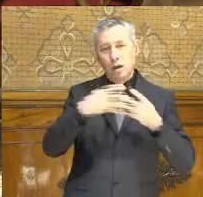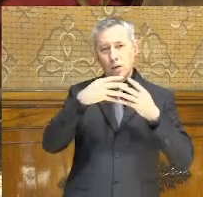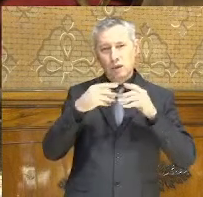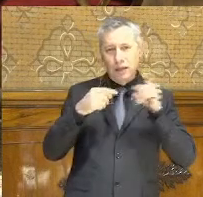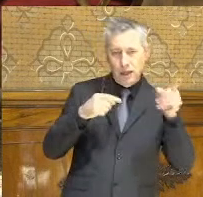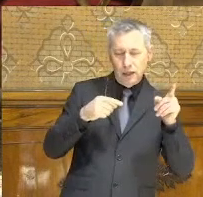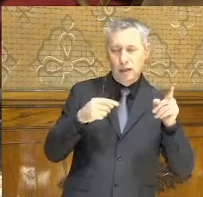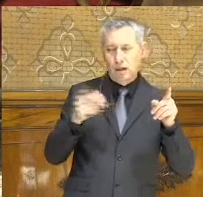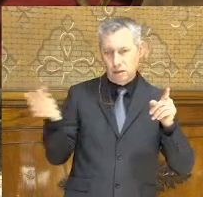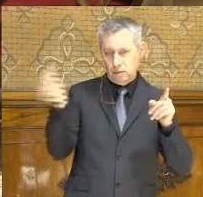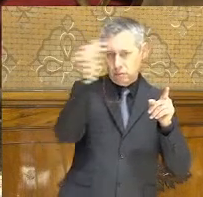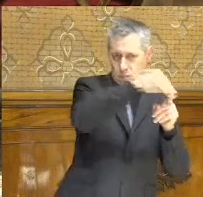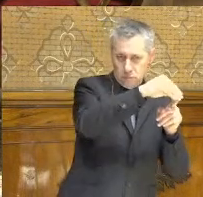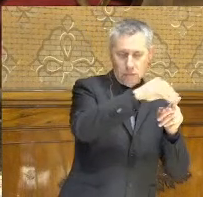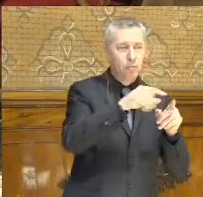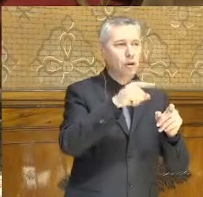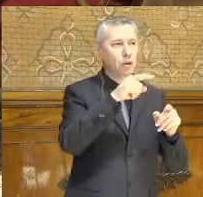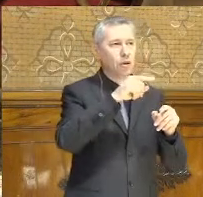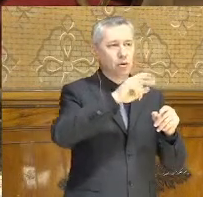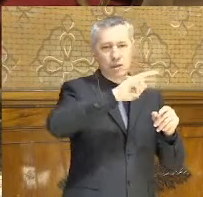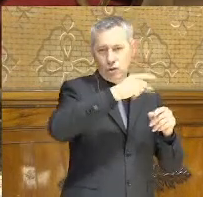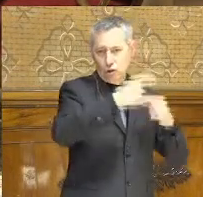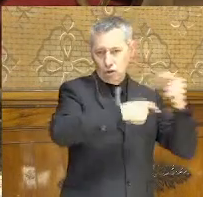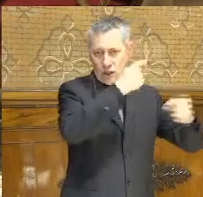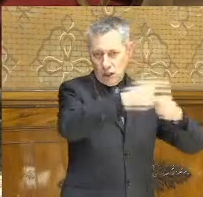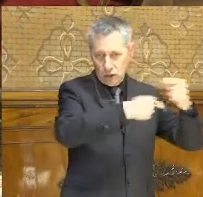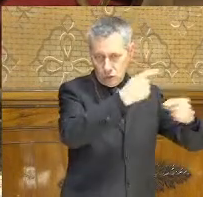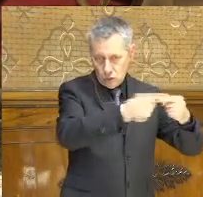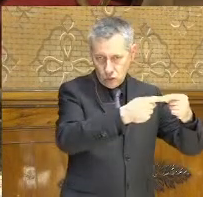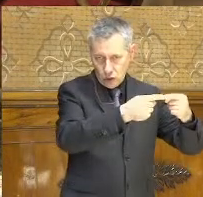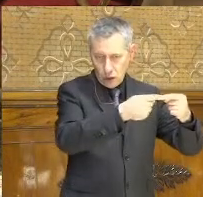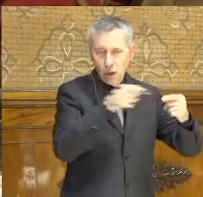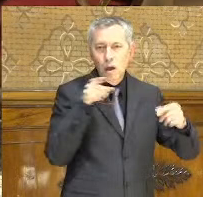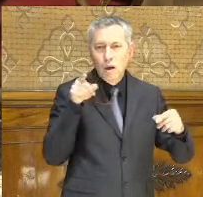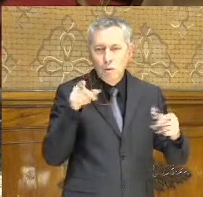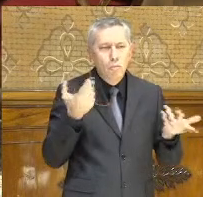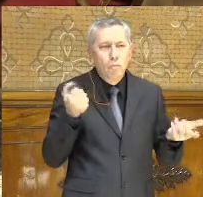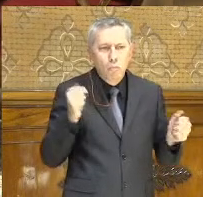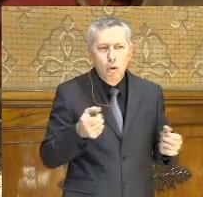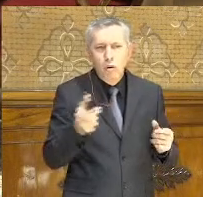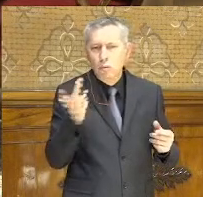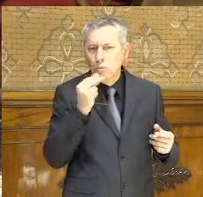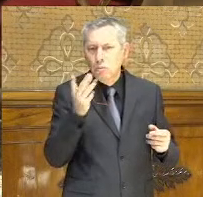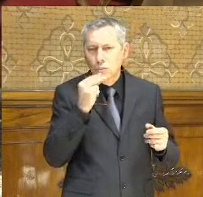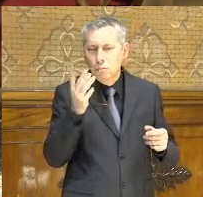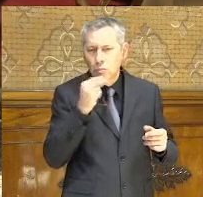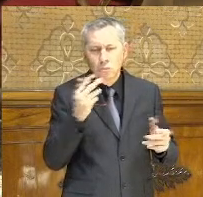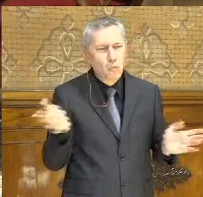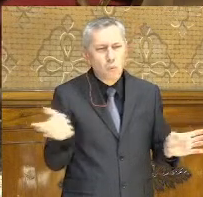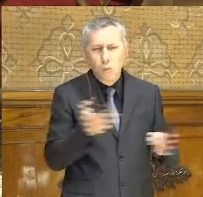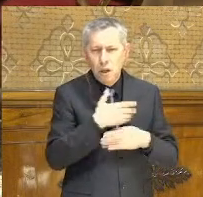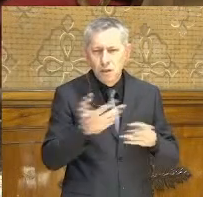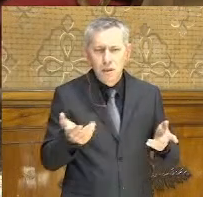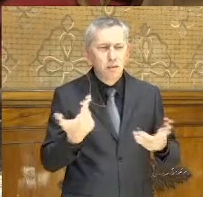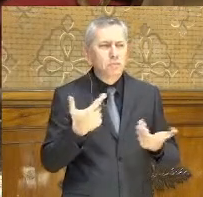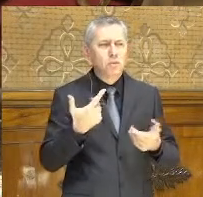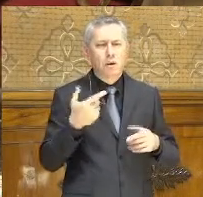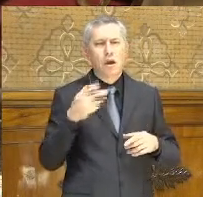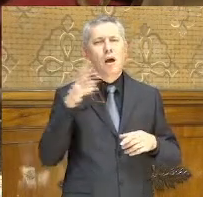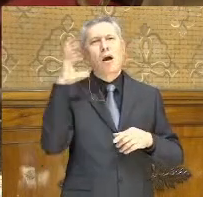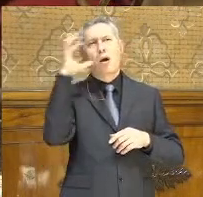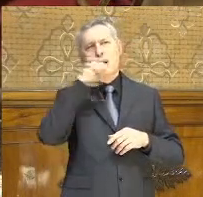tell. But with English, you tell so many things. That's why novelists loved English. You could deal with class. You could deal